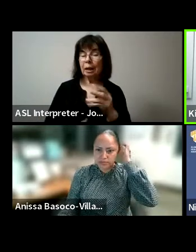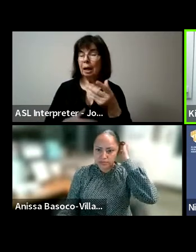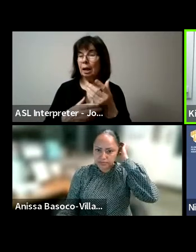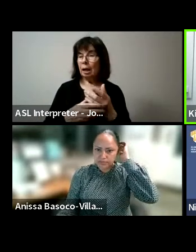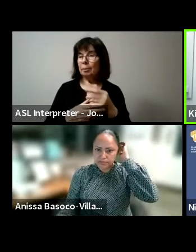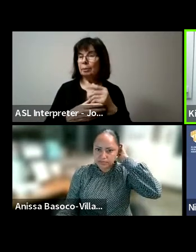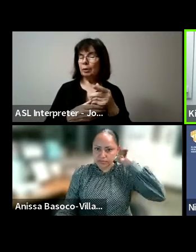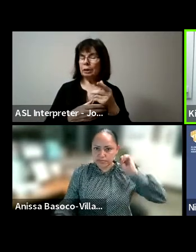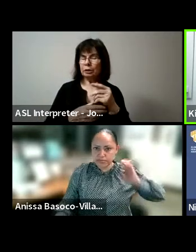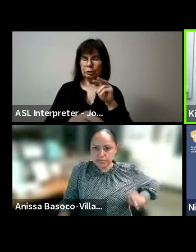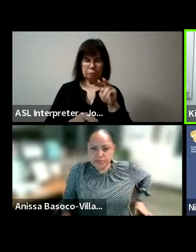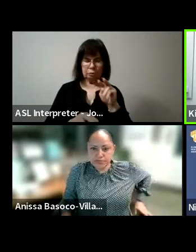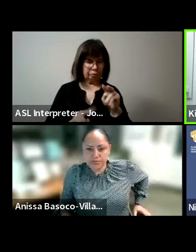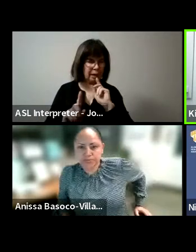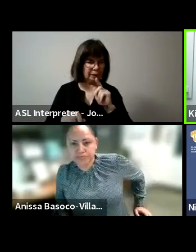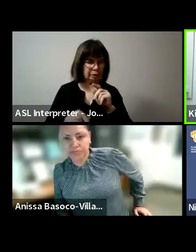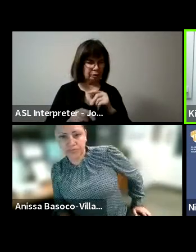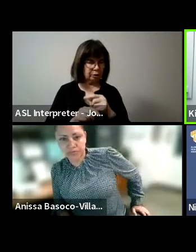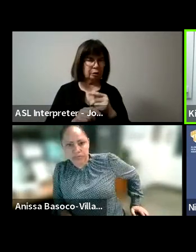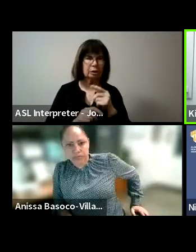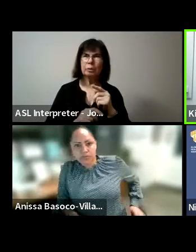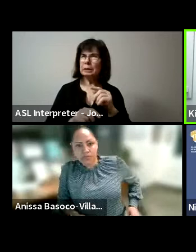saw, earlier question,